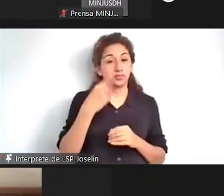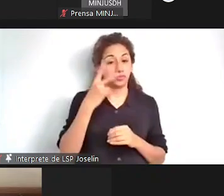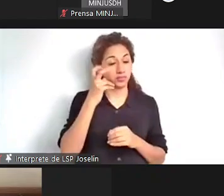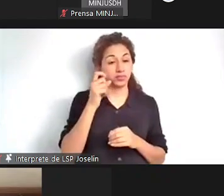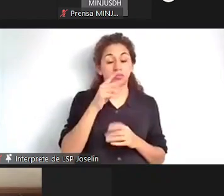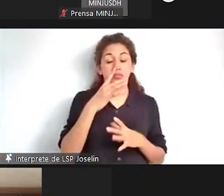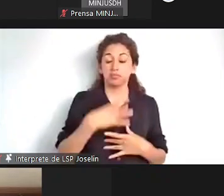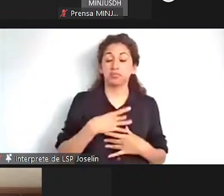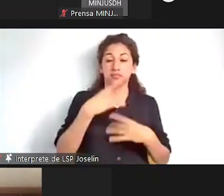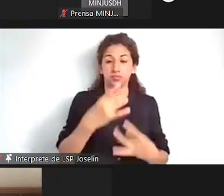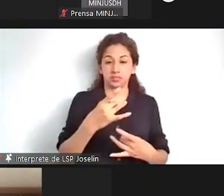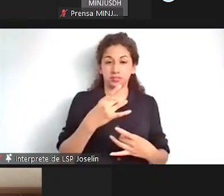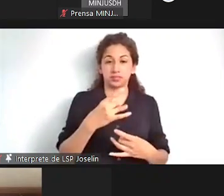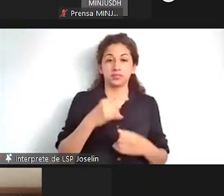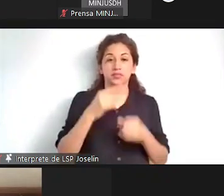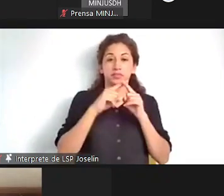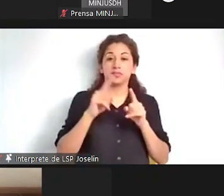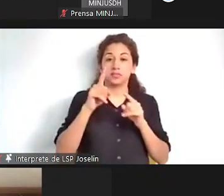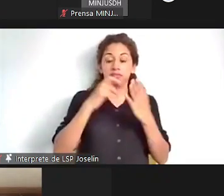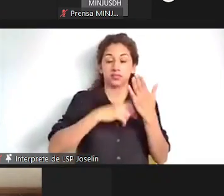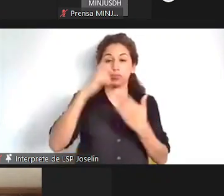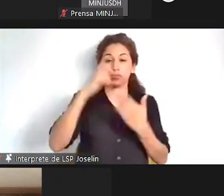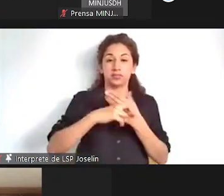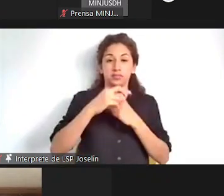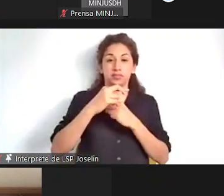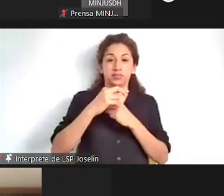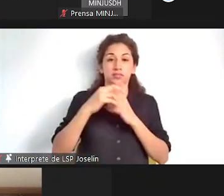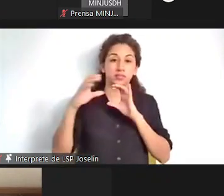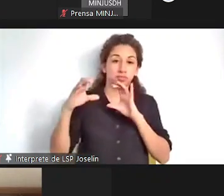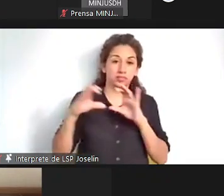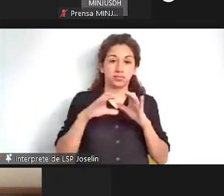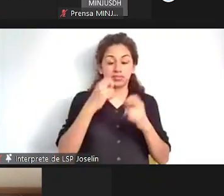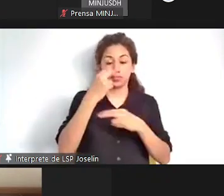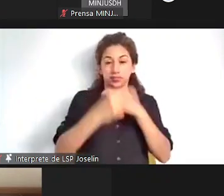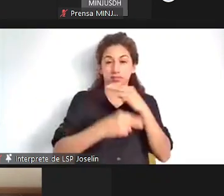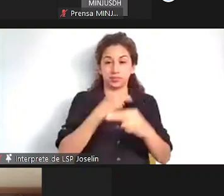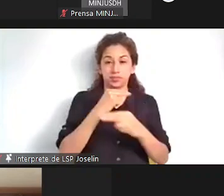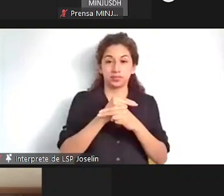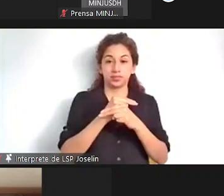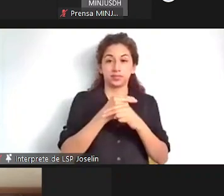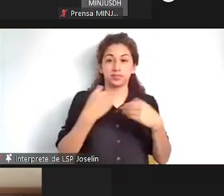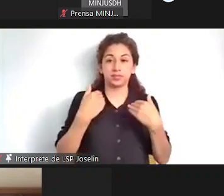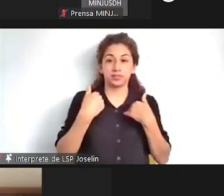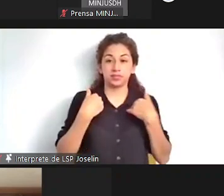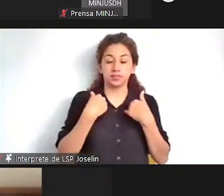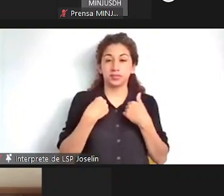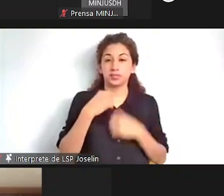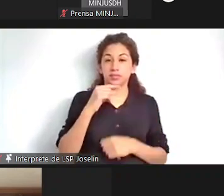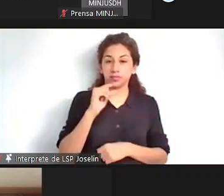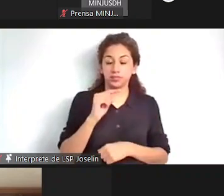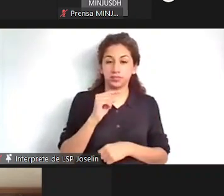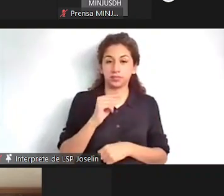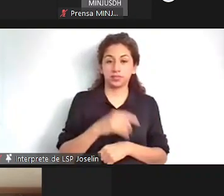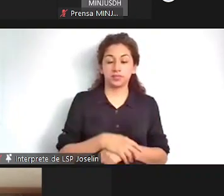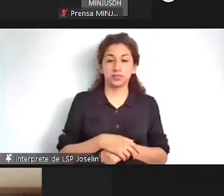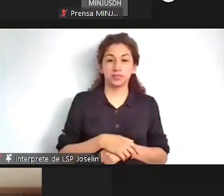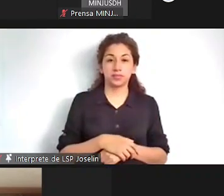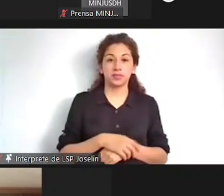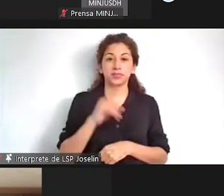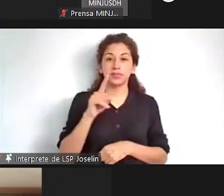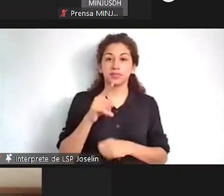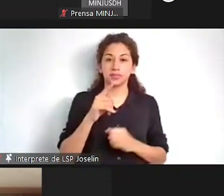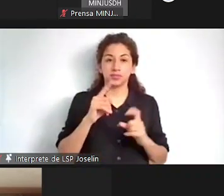plan could usefully address these challenges and for instance one by ensuring that the due